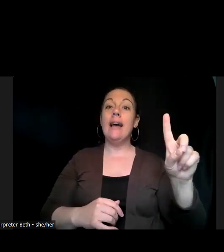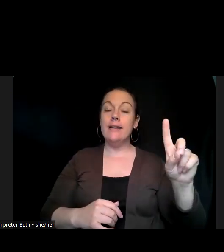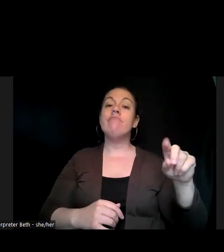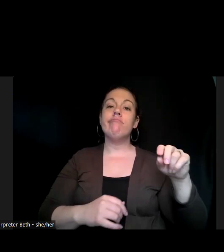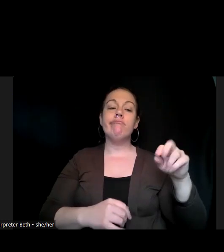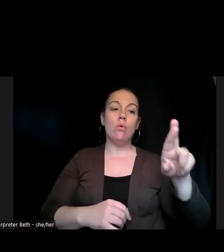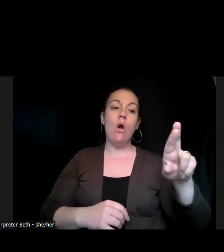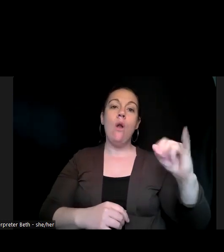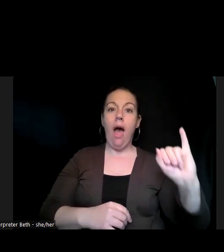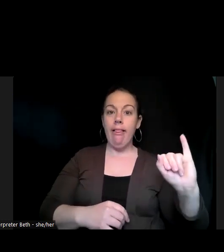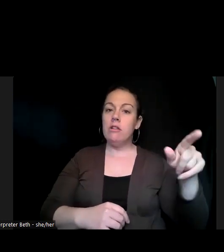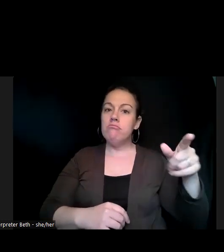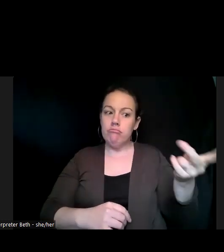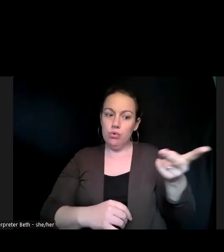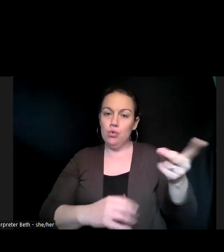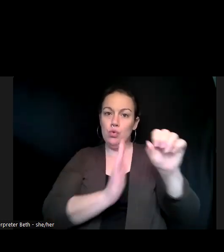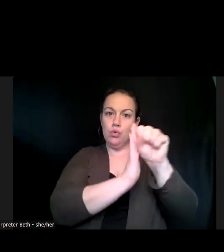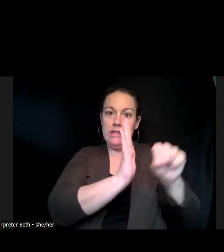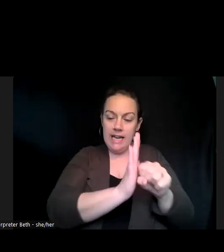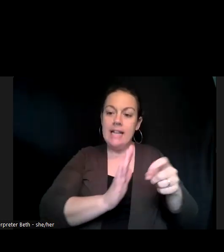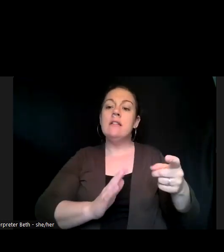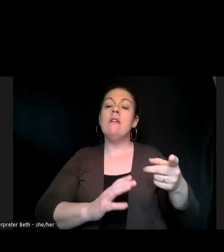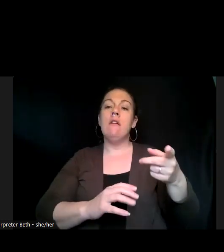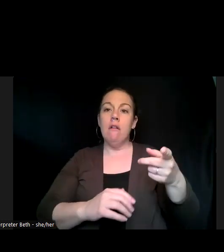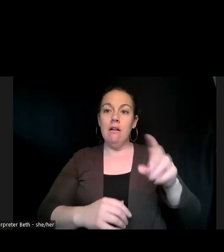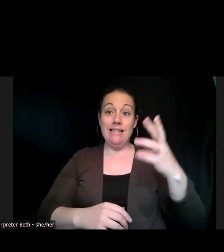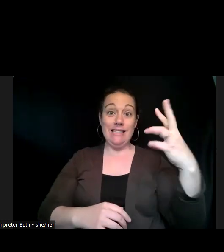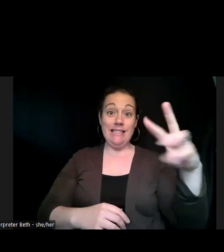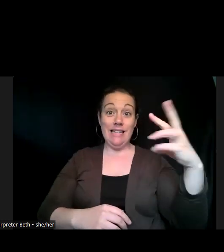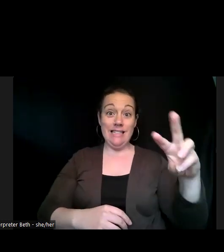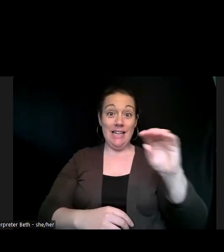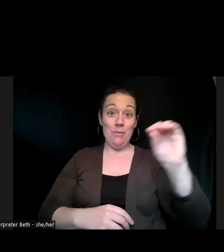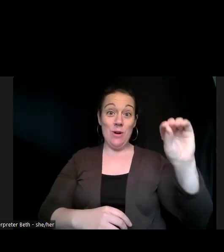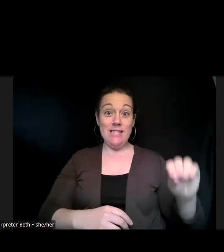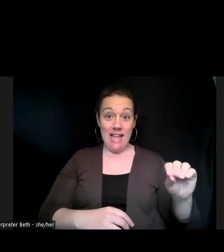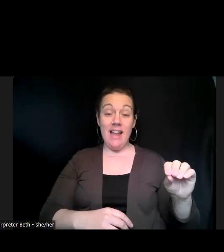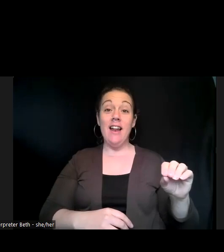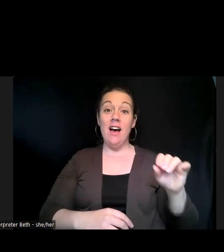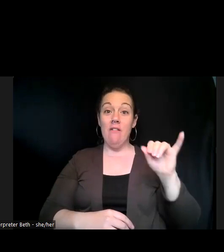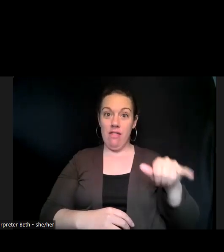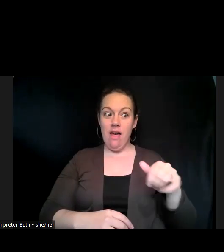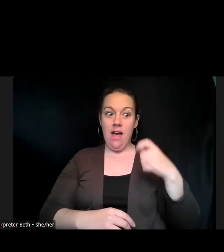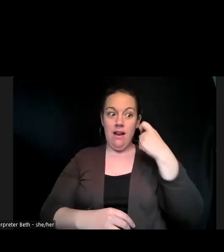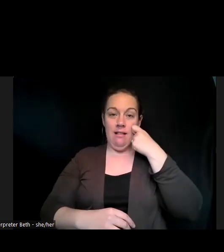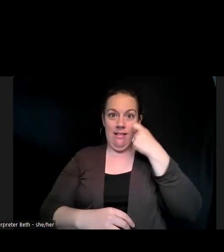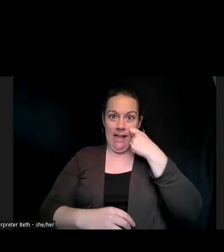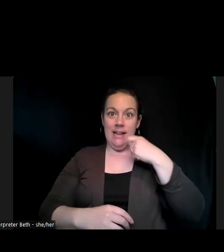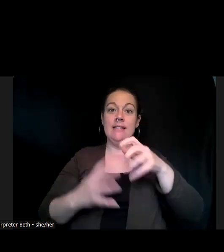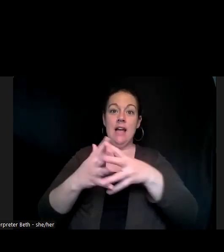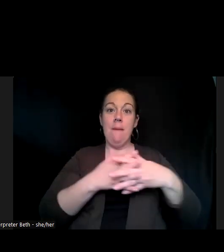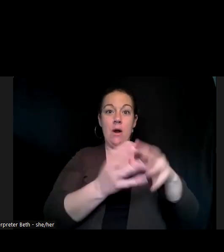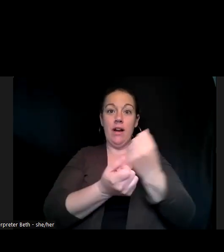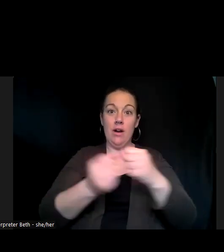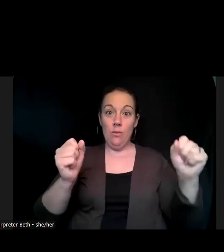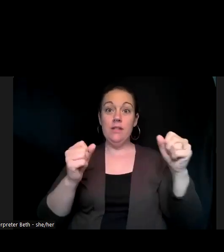according to the latest federal data, just 16% of the latest American Rescue Plan funds have been